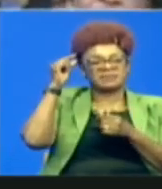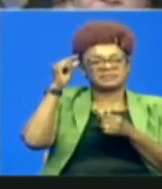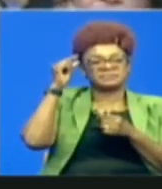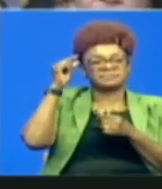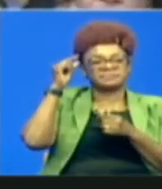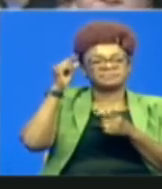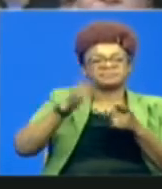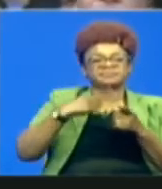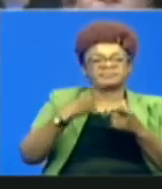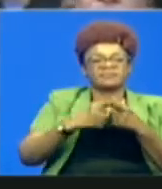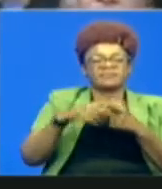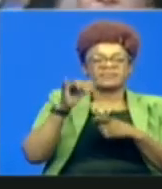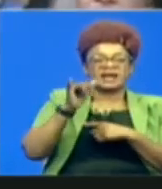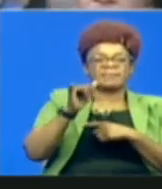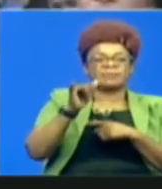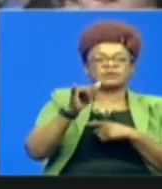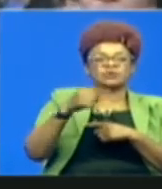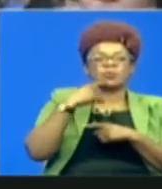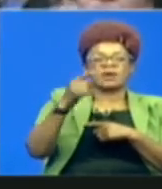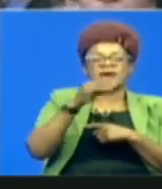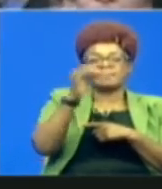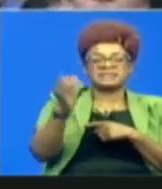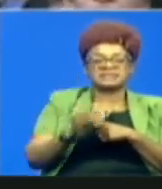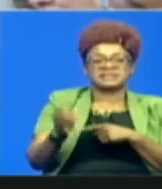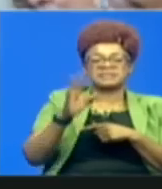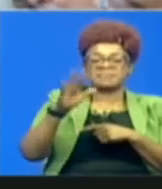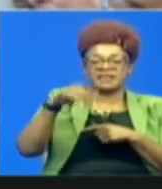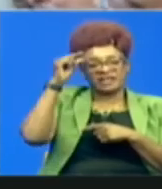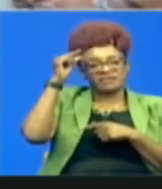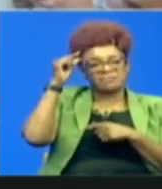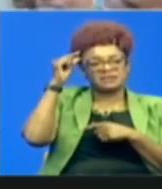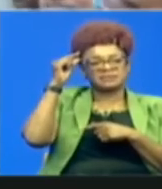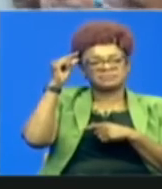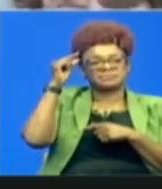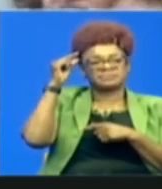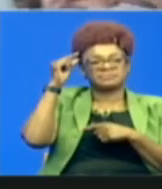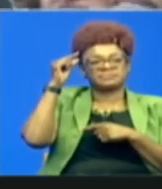the airport is 100% owned by the government.